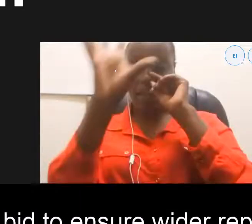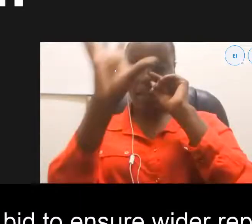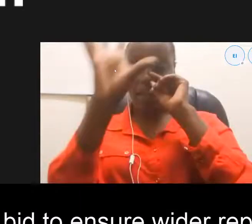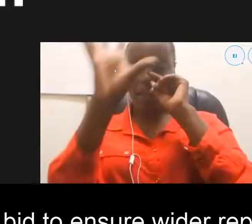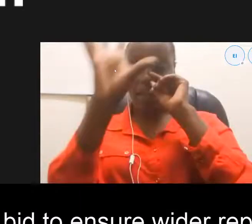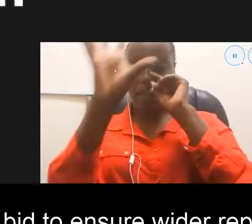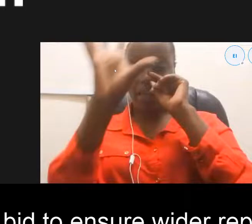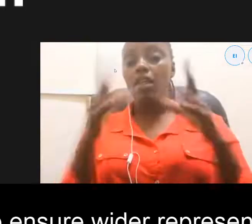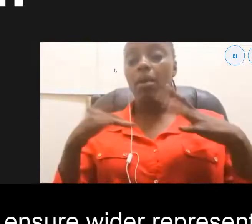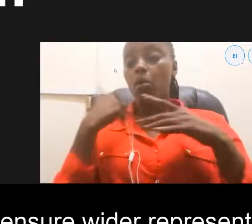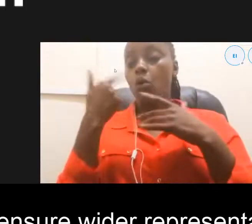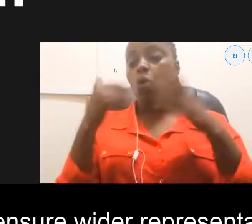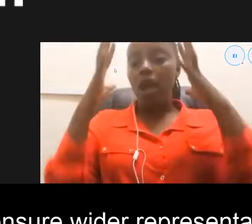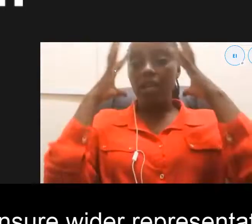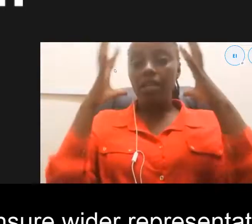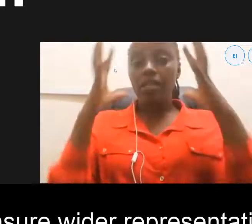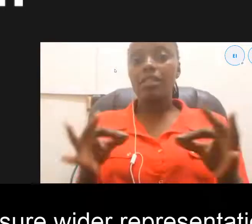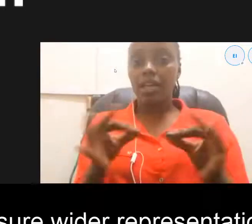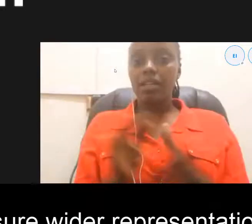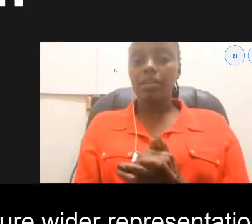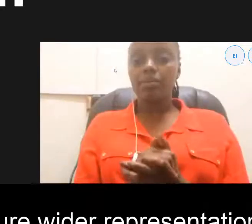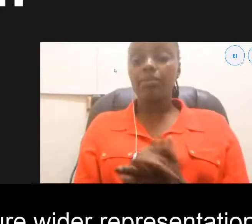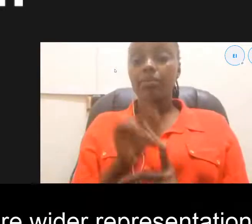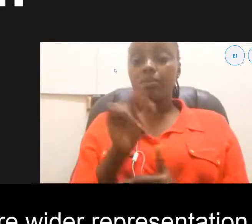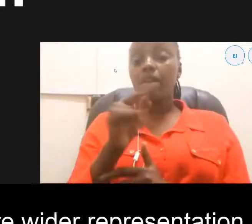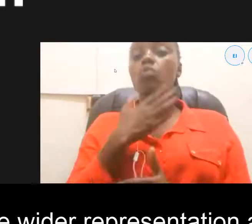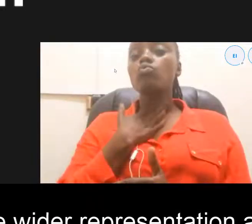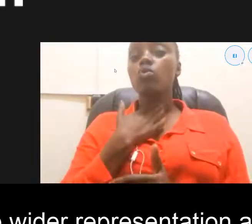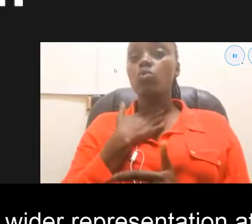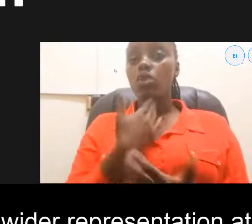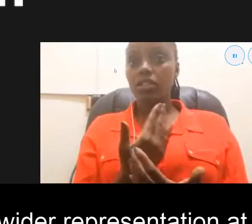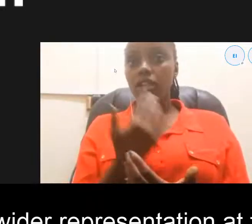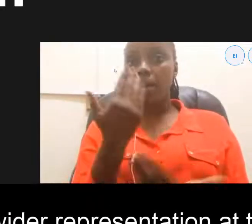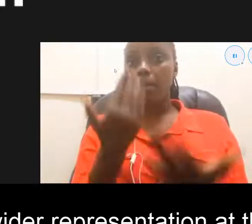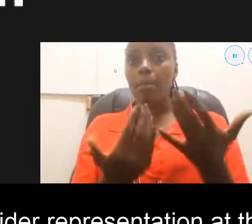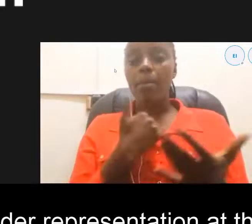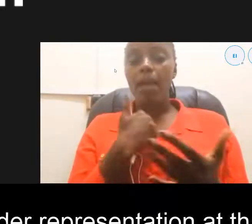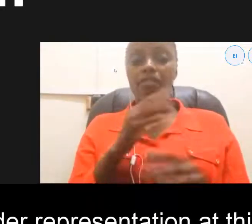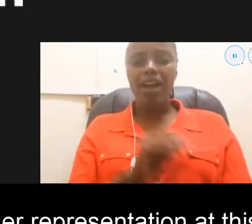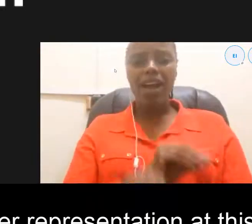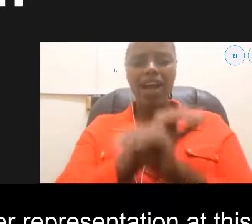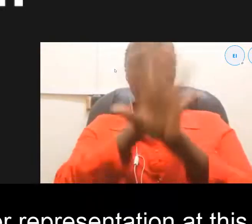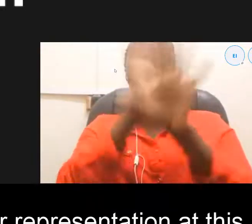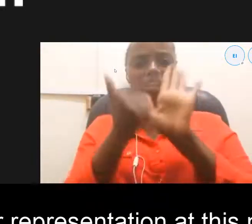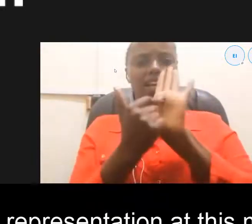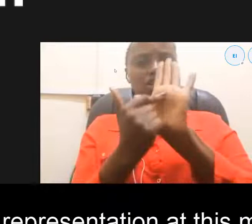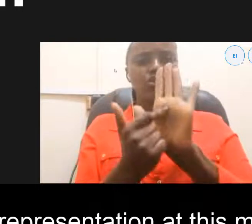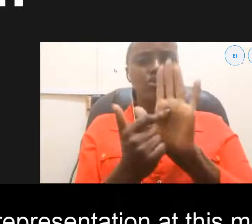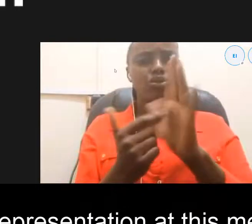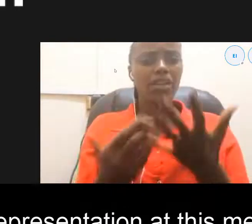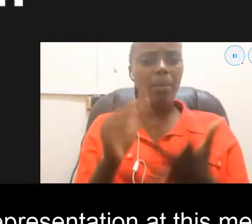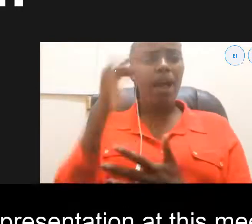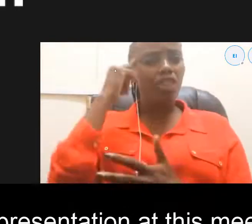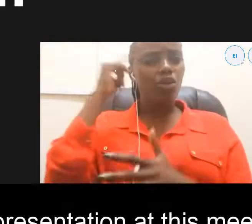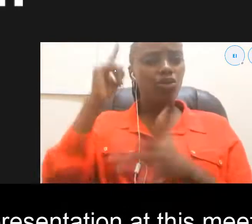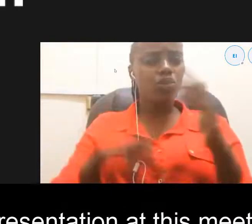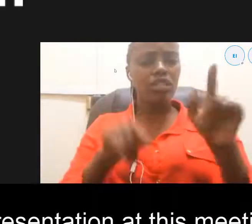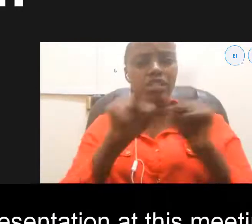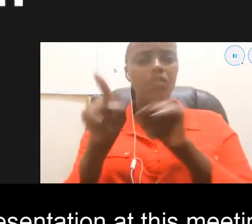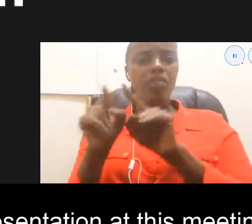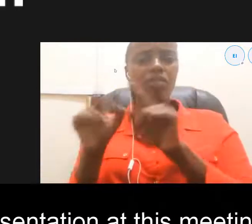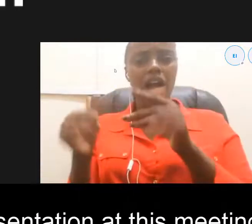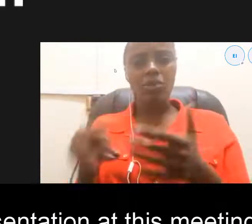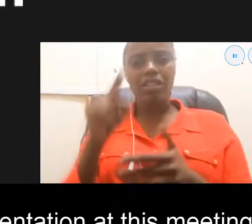makers institution. This is what I want to have a clear picture of what he thought and what he